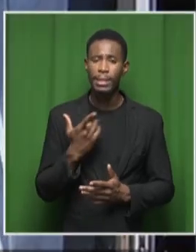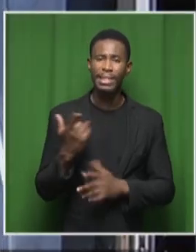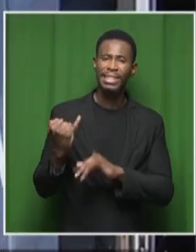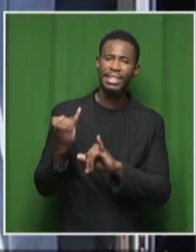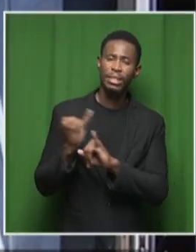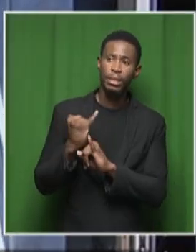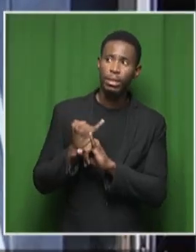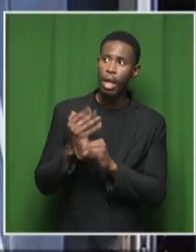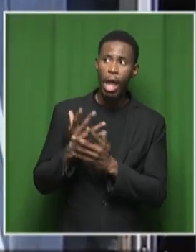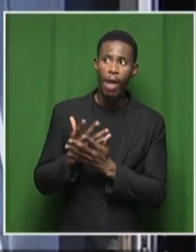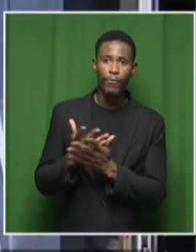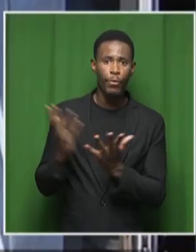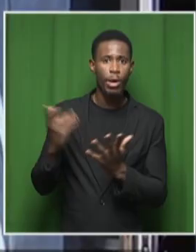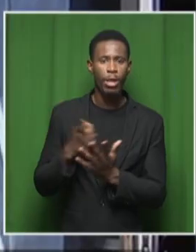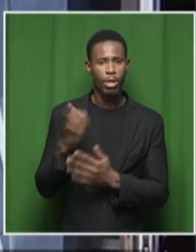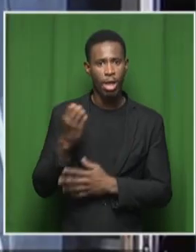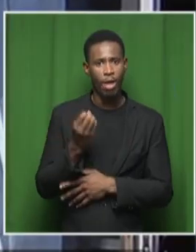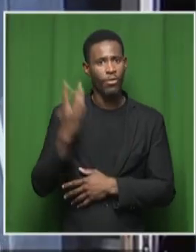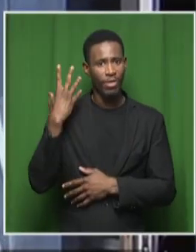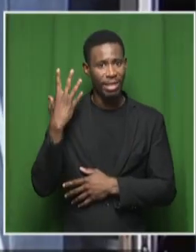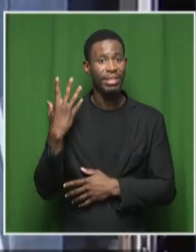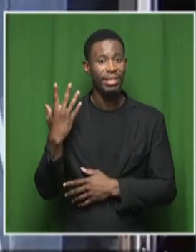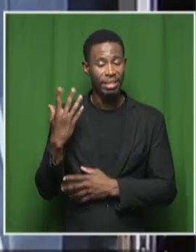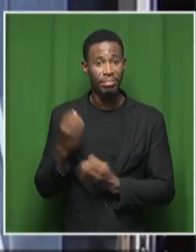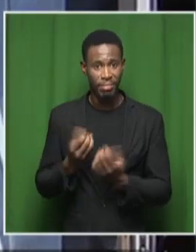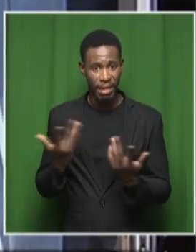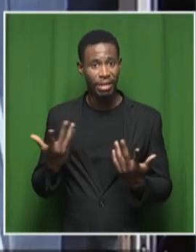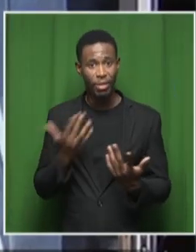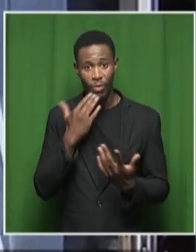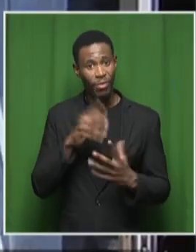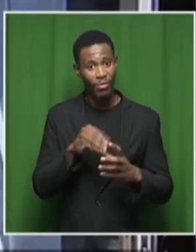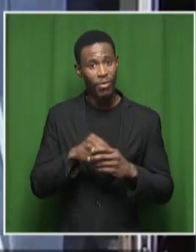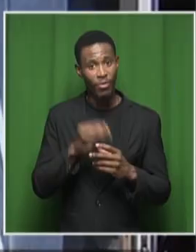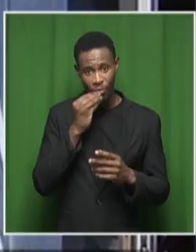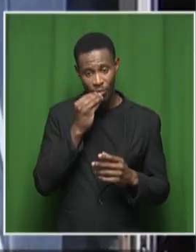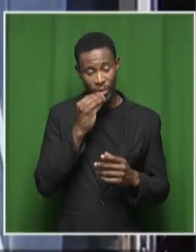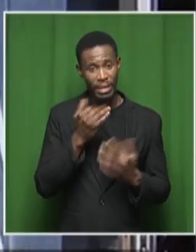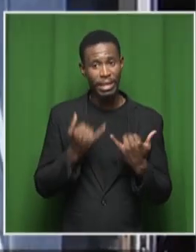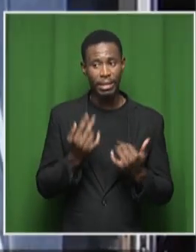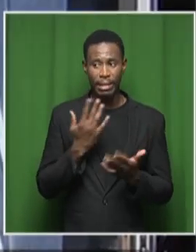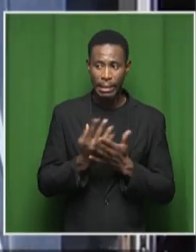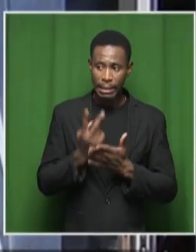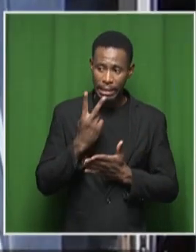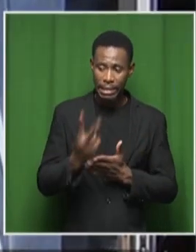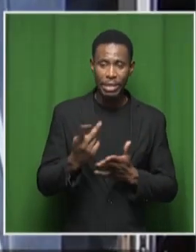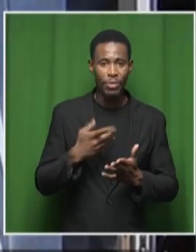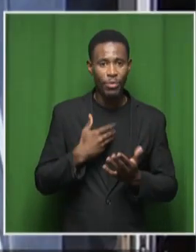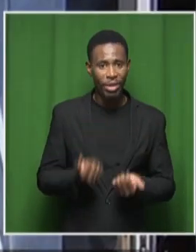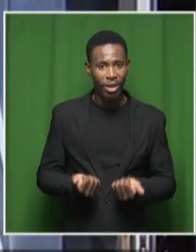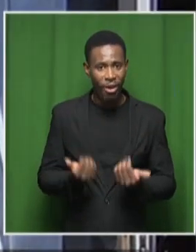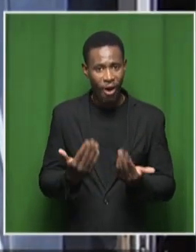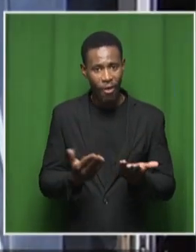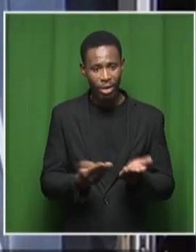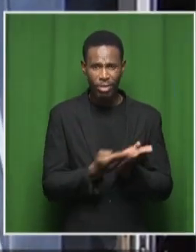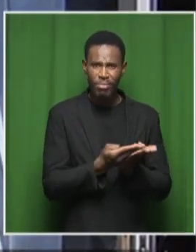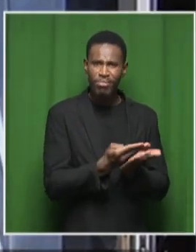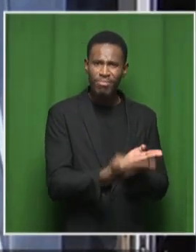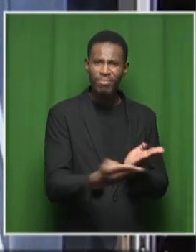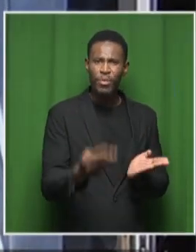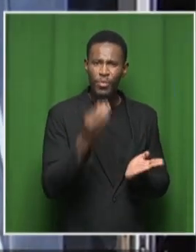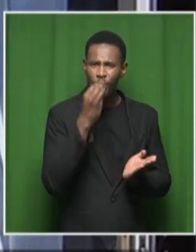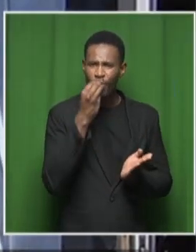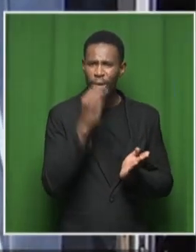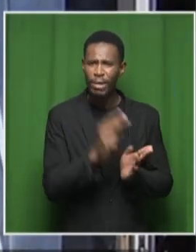and everyone that is within the food space. So as you can see, the offering that is available, it talks to those crops and